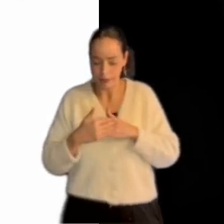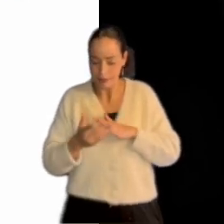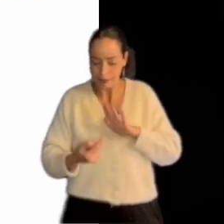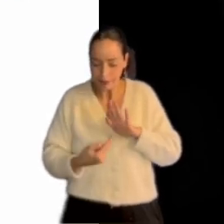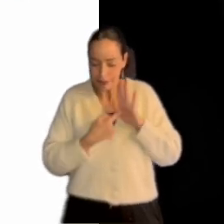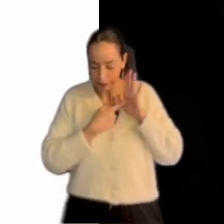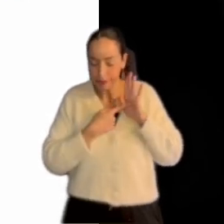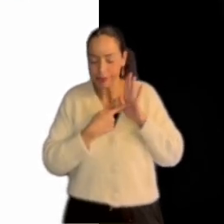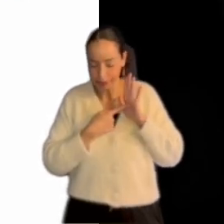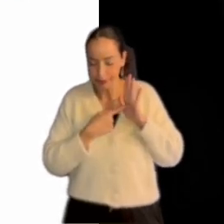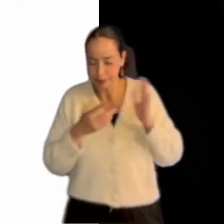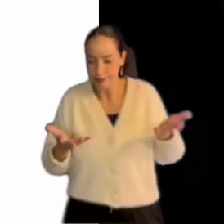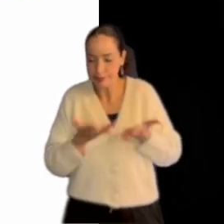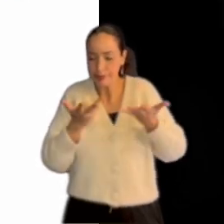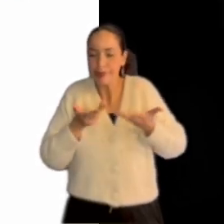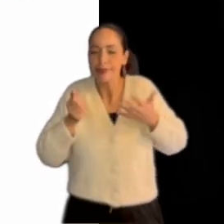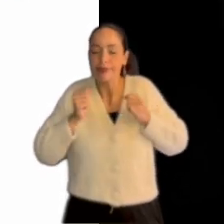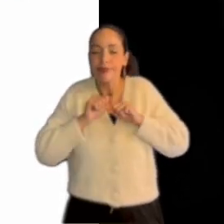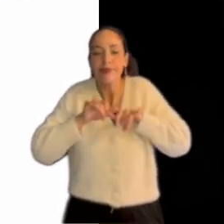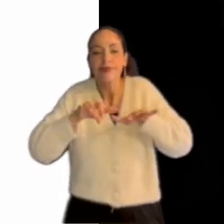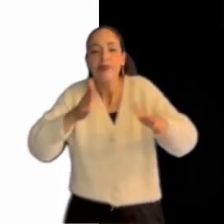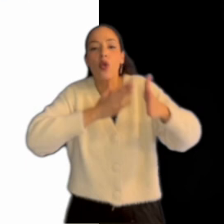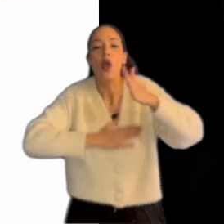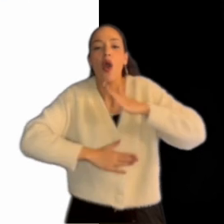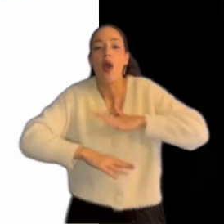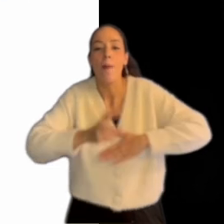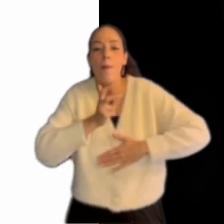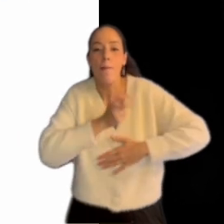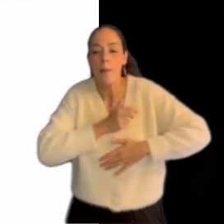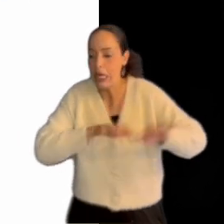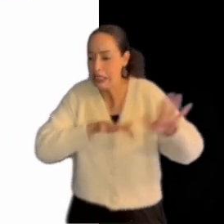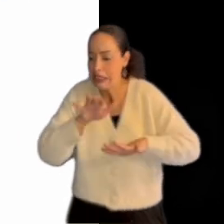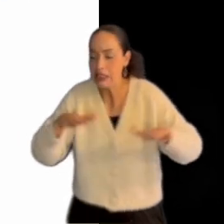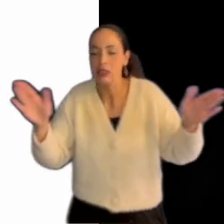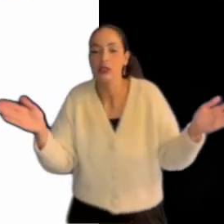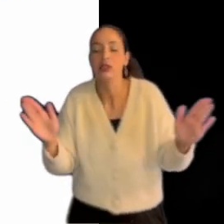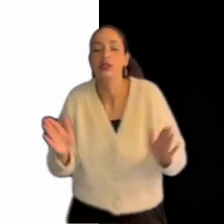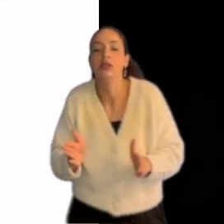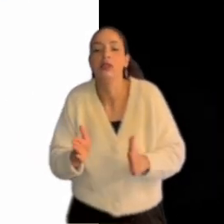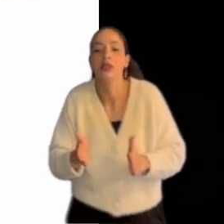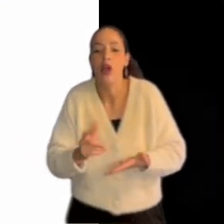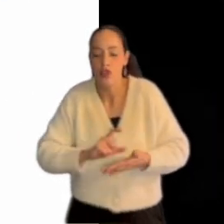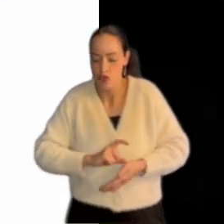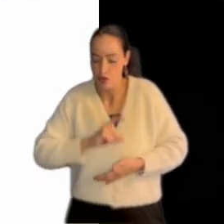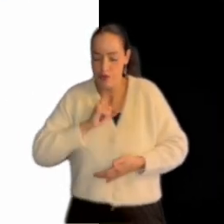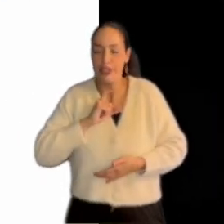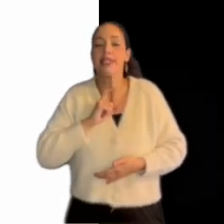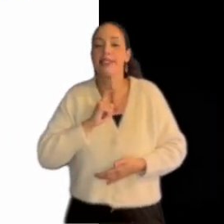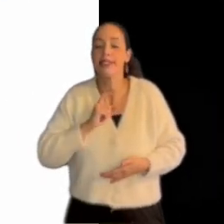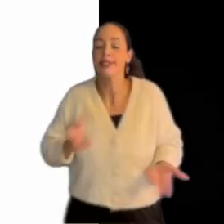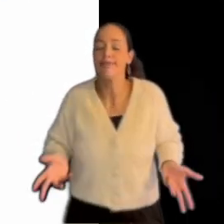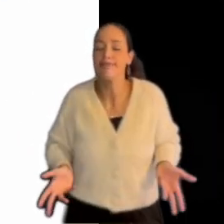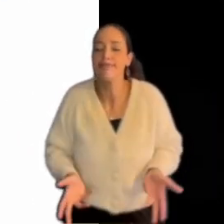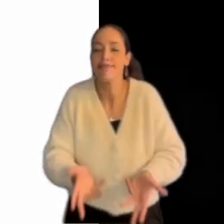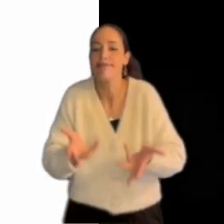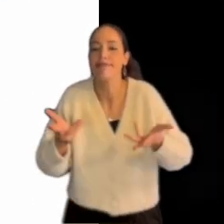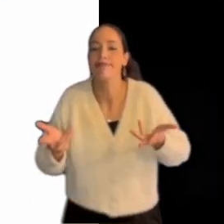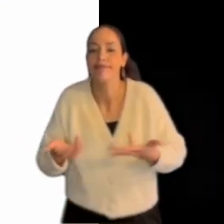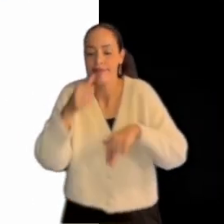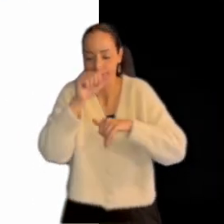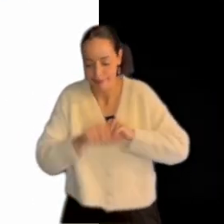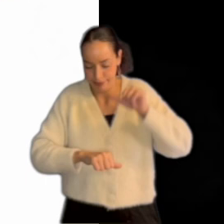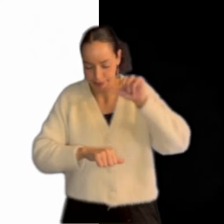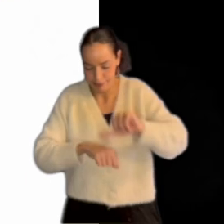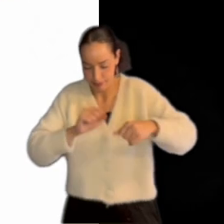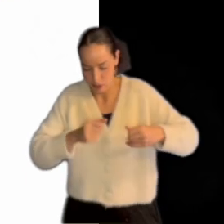a process had been crafted which would offer structure at a time of uncertainty and disorientation. Of course, in that moment of its